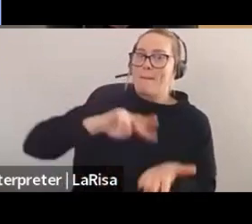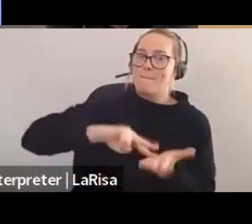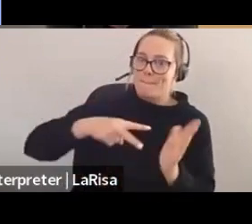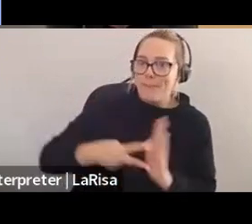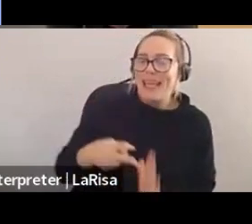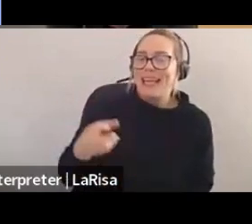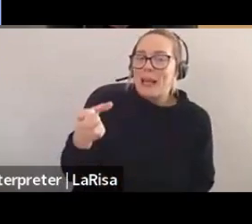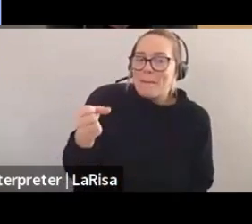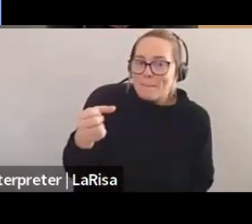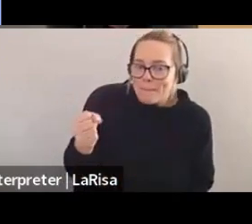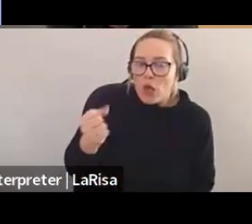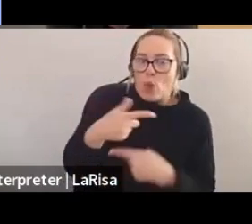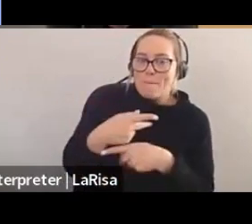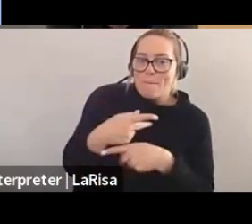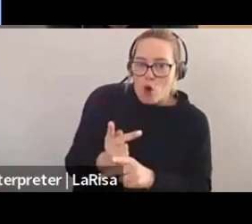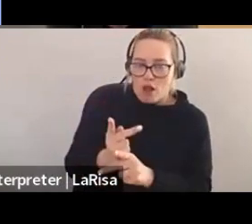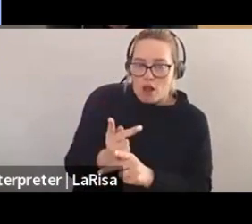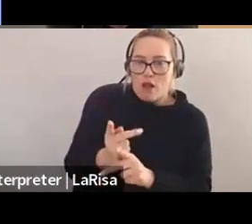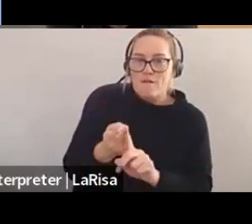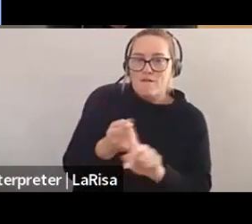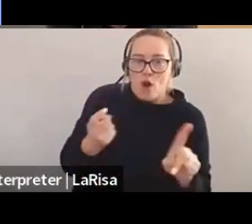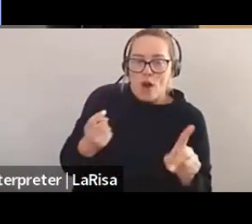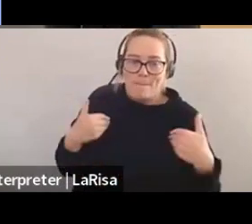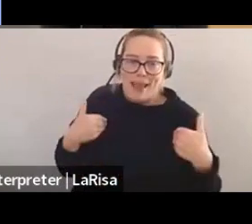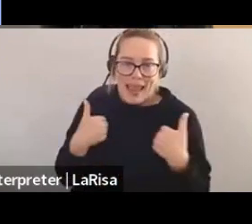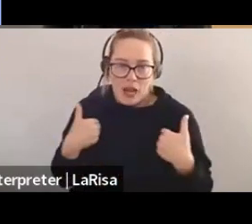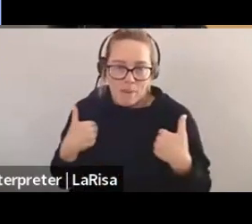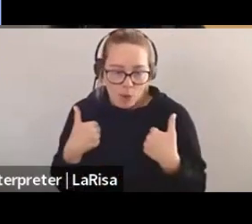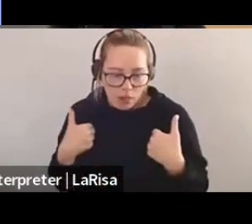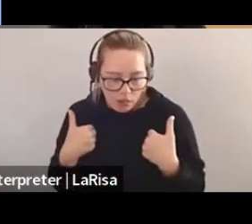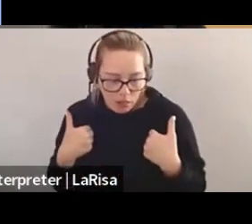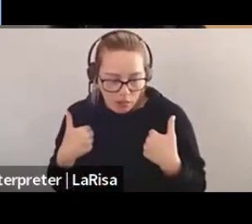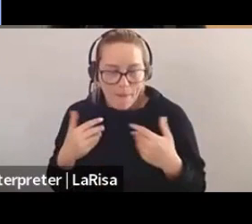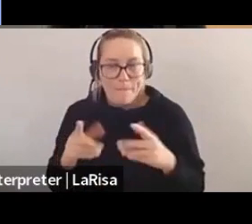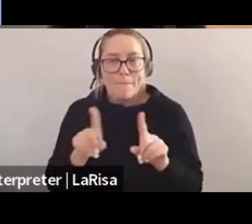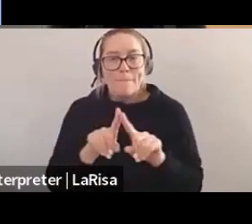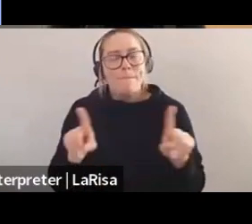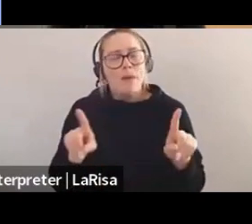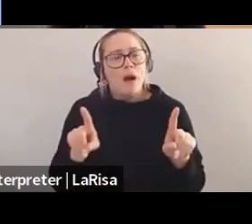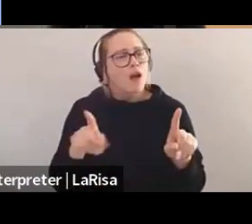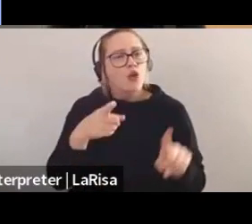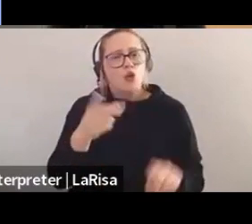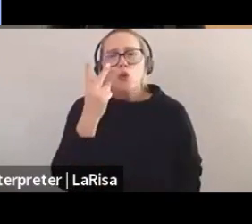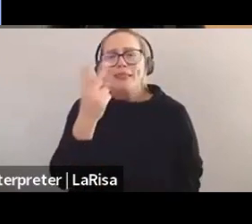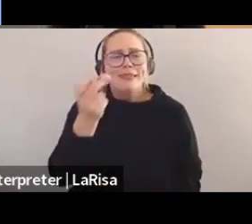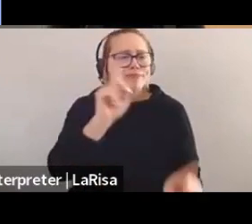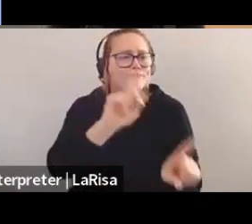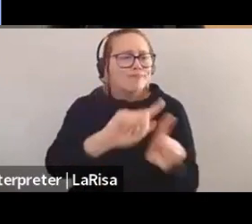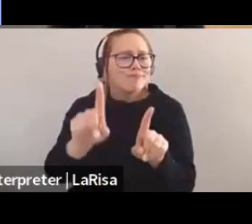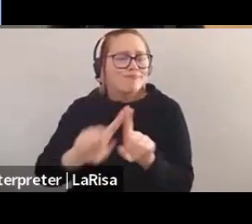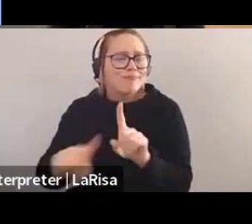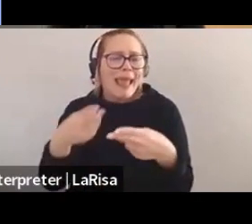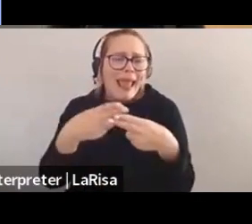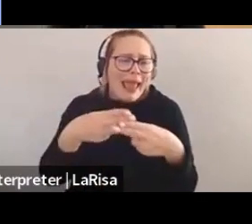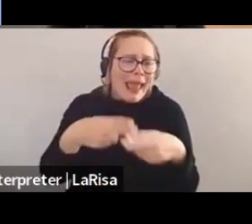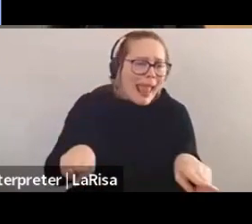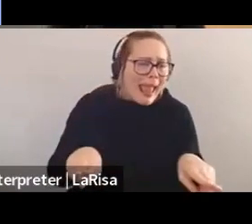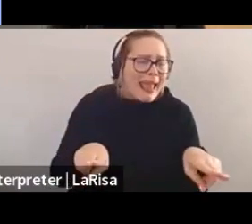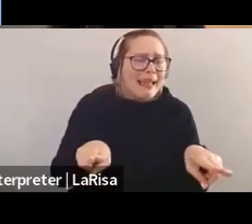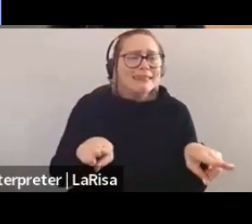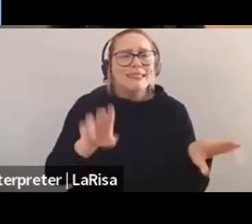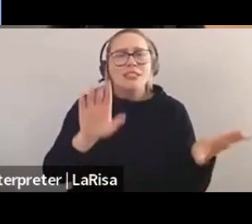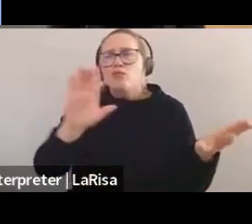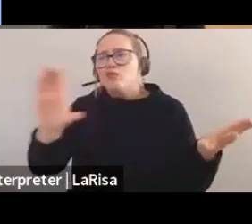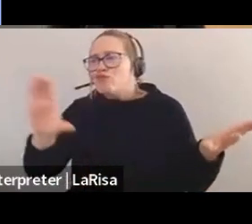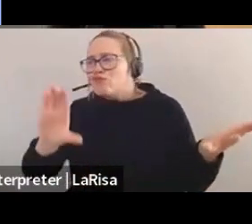be confused. When I say dairy, I'm talking about milk products, like any from any animal. But